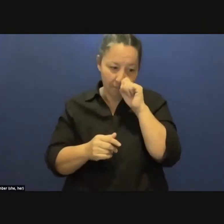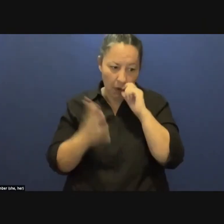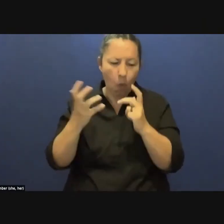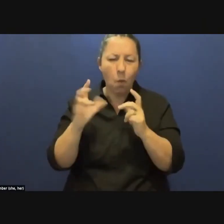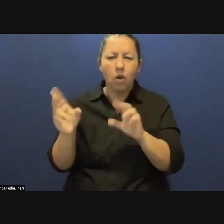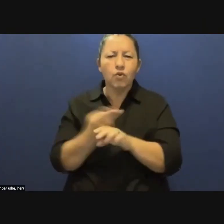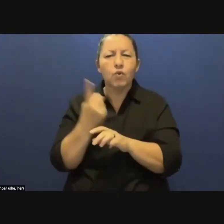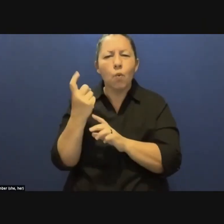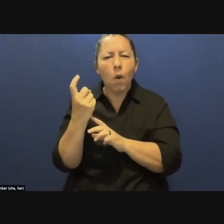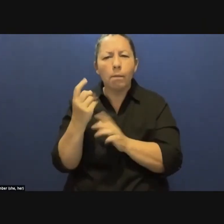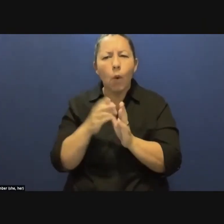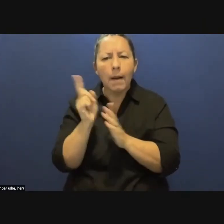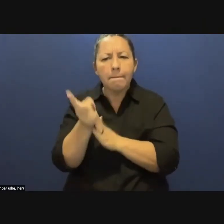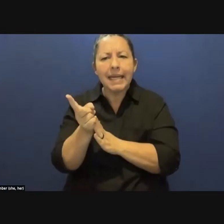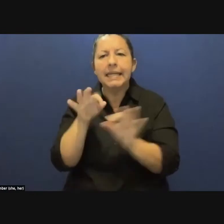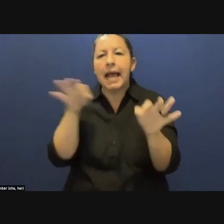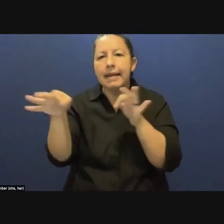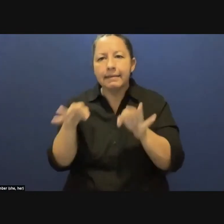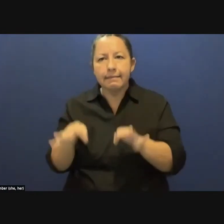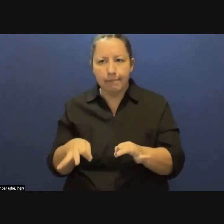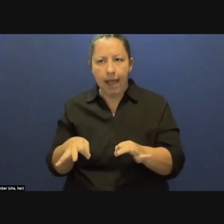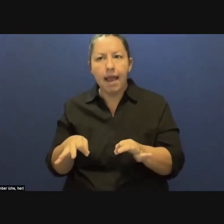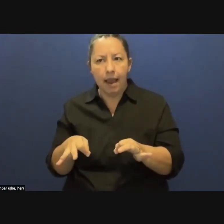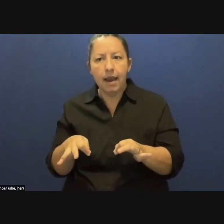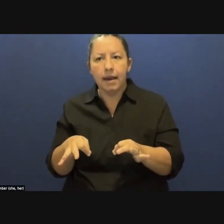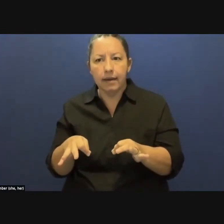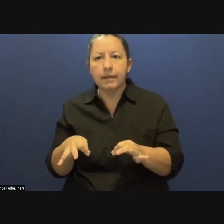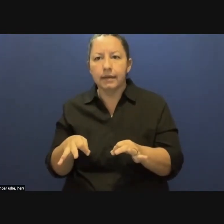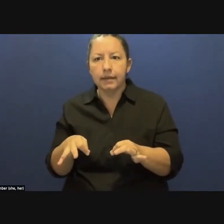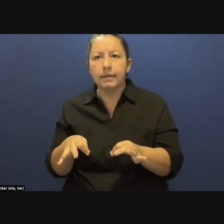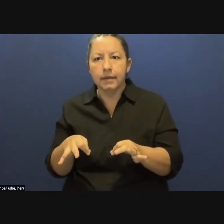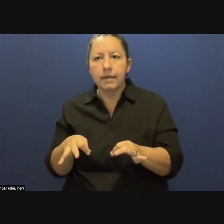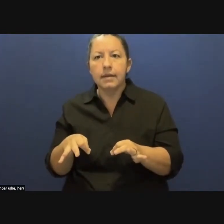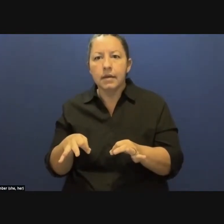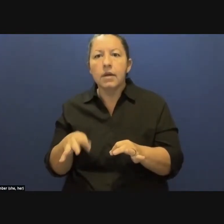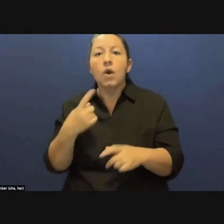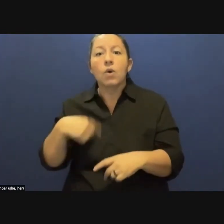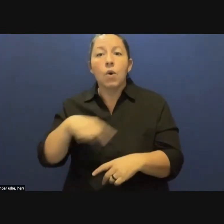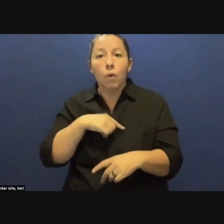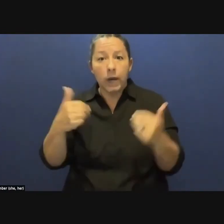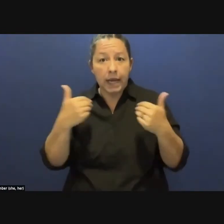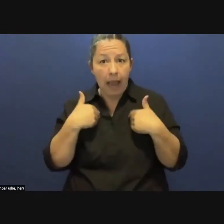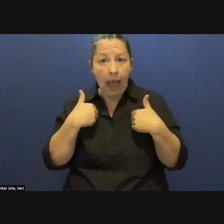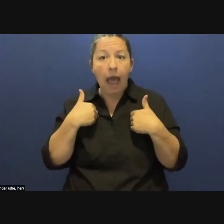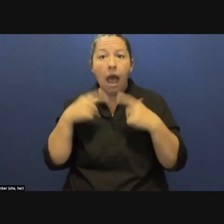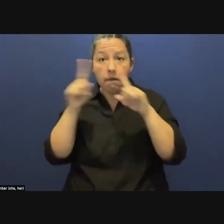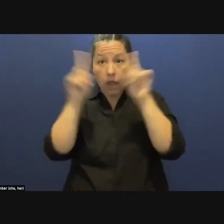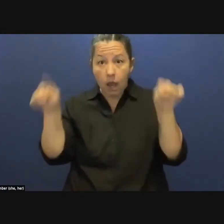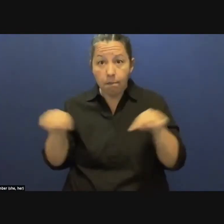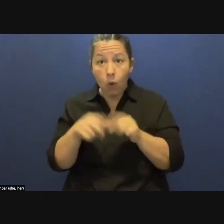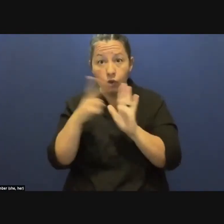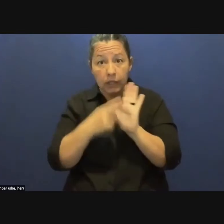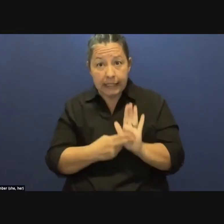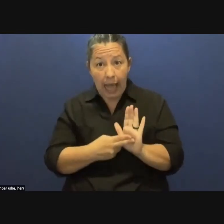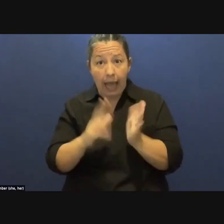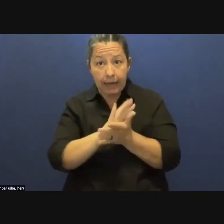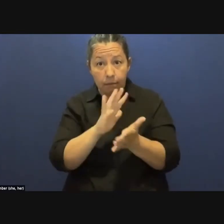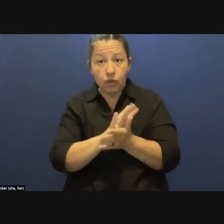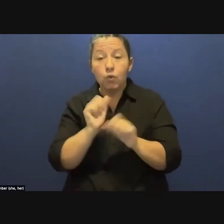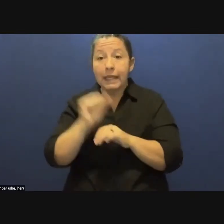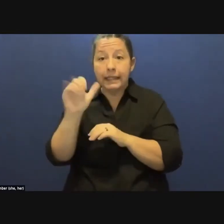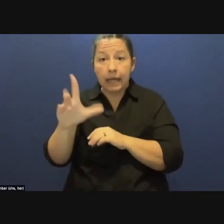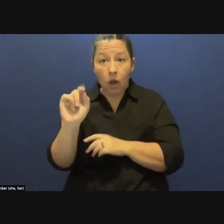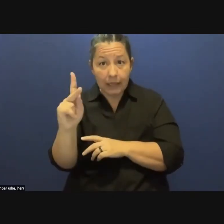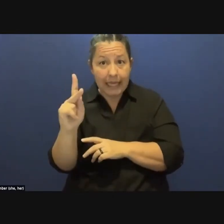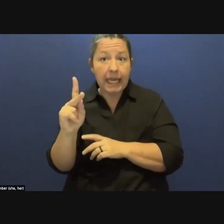more minute and explain that we do have a poster sign-up sheet. We sent the link out maybe